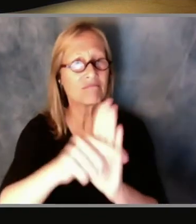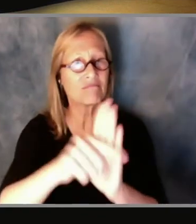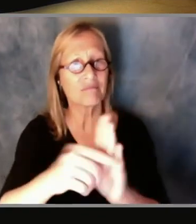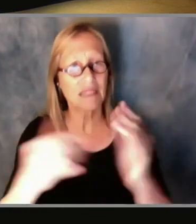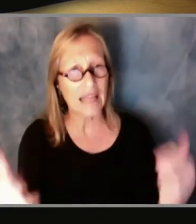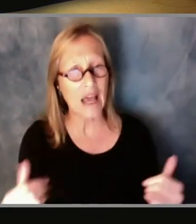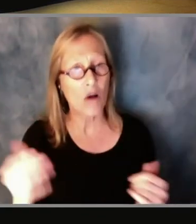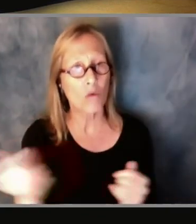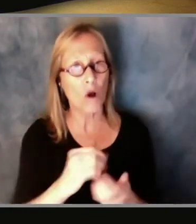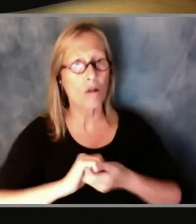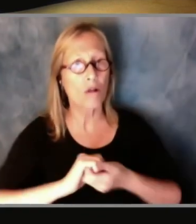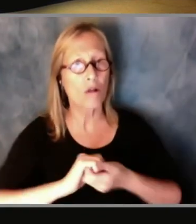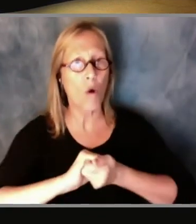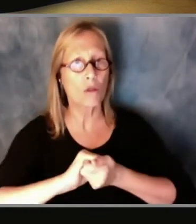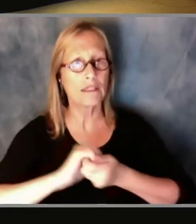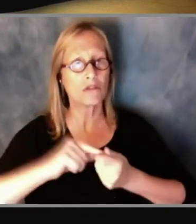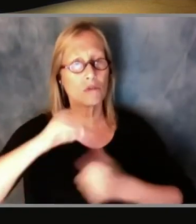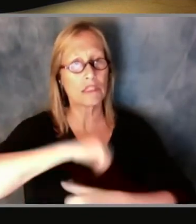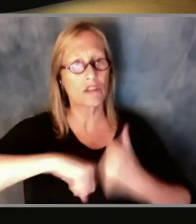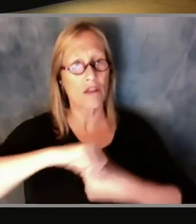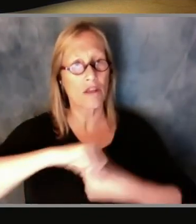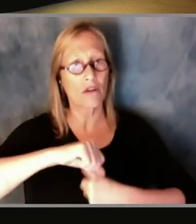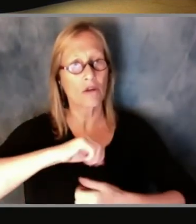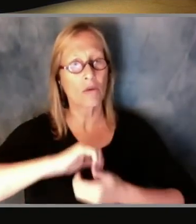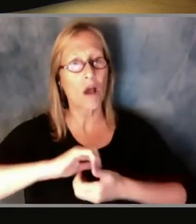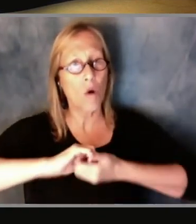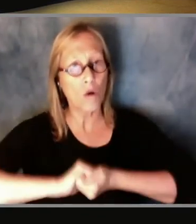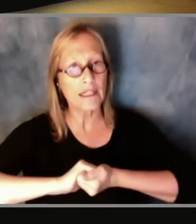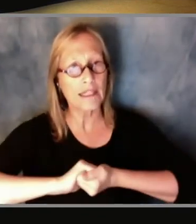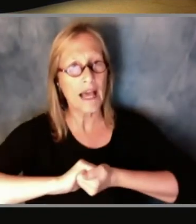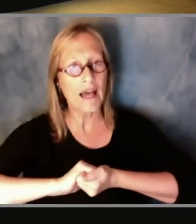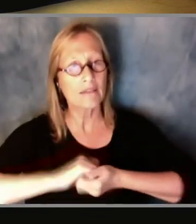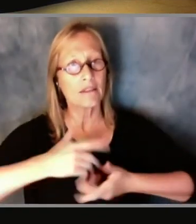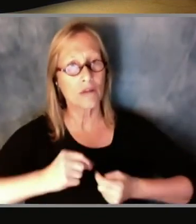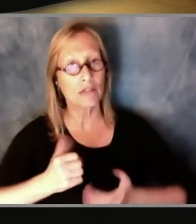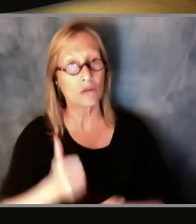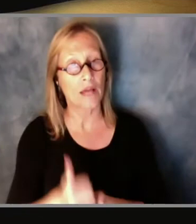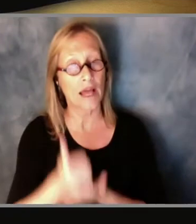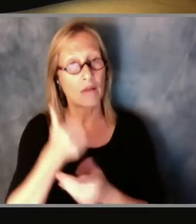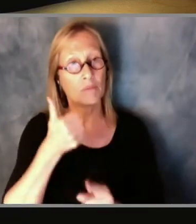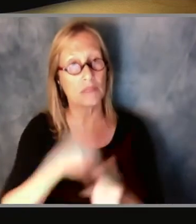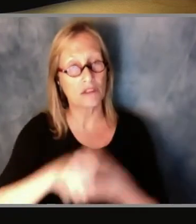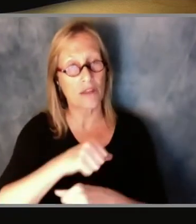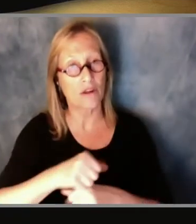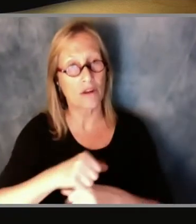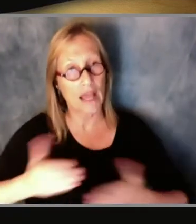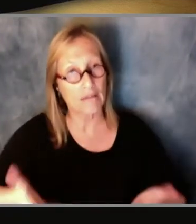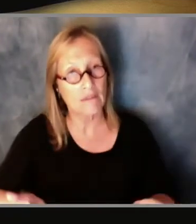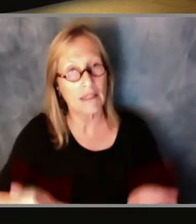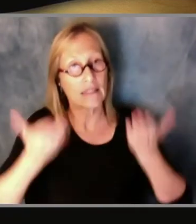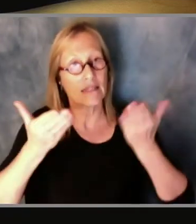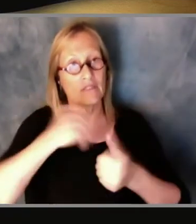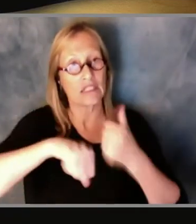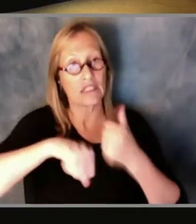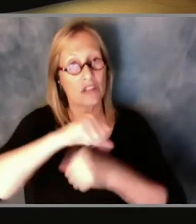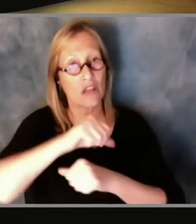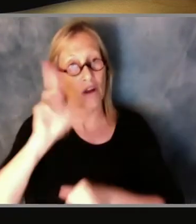other. We're all holding hands and we're all trying to help each other and raise each other up. For me, it's personal.